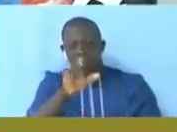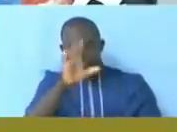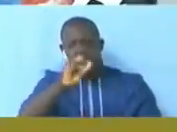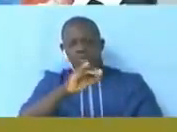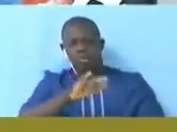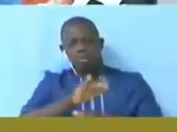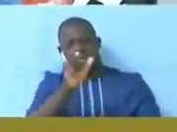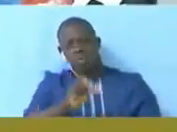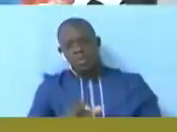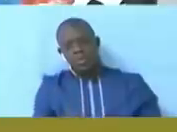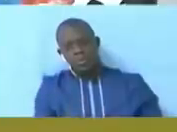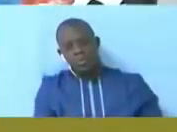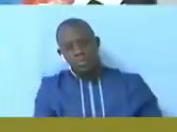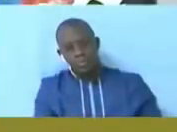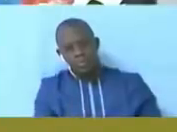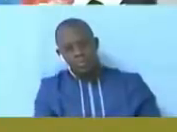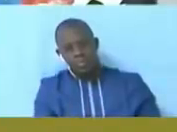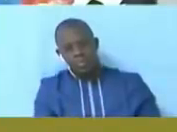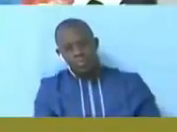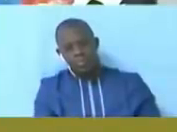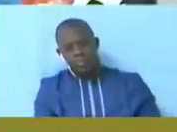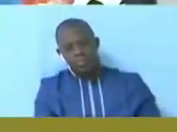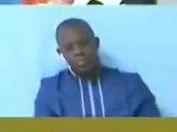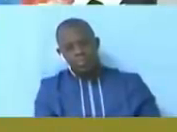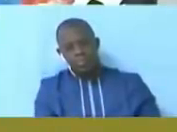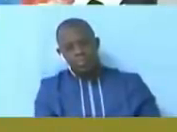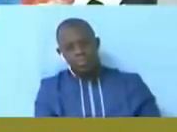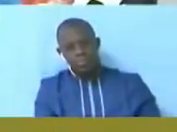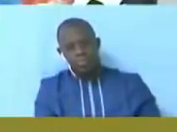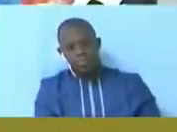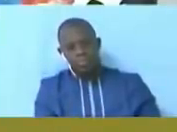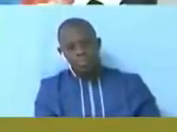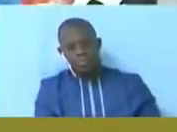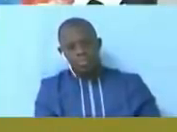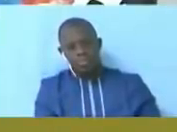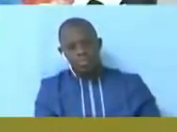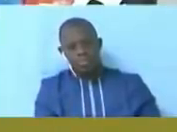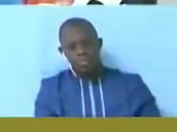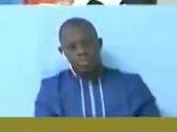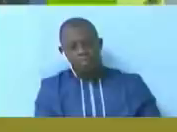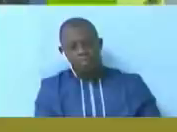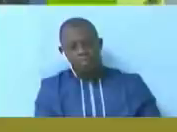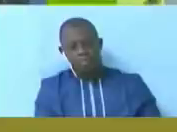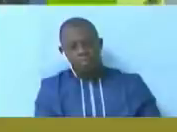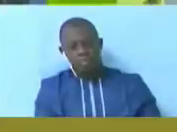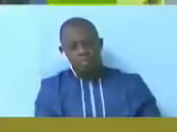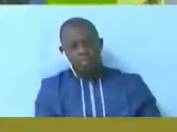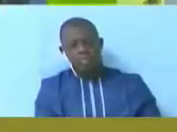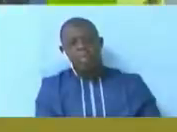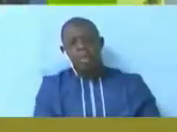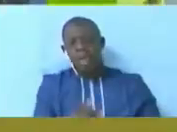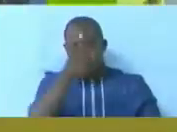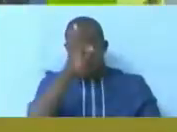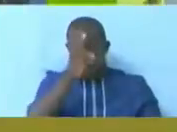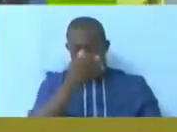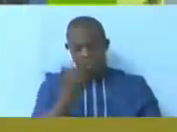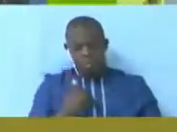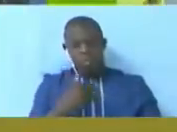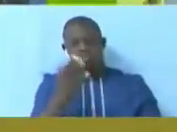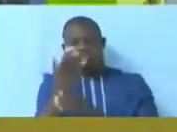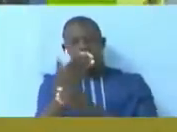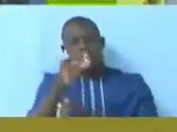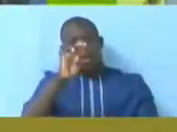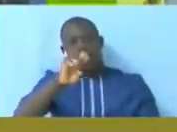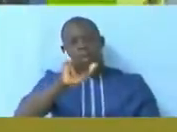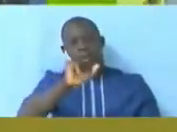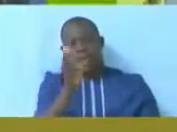yakala. Well, the Germans, Dr. Mahlam, in German, Dingol, Dr. Mahlam,